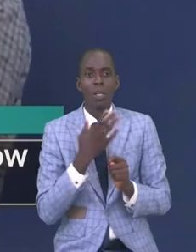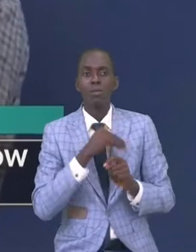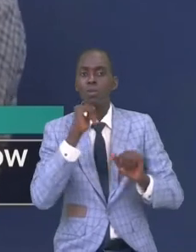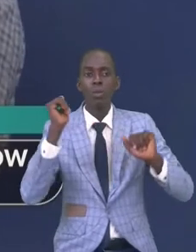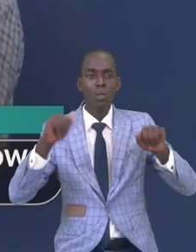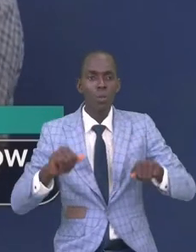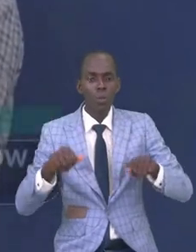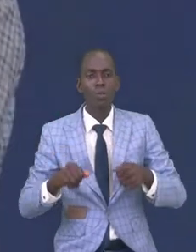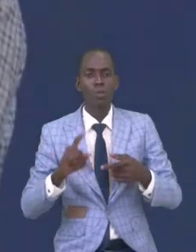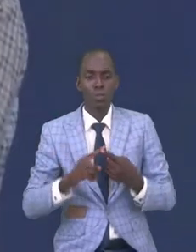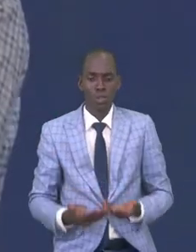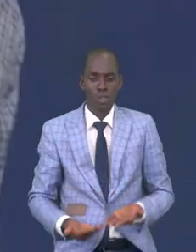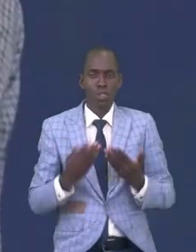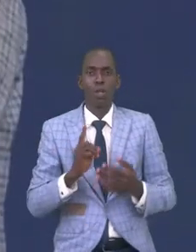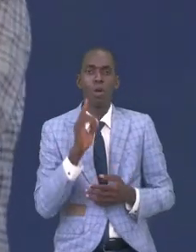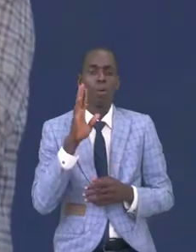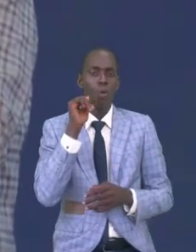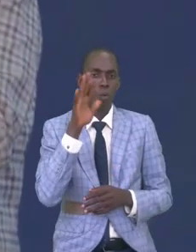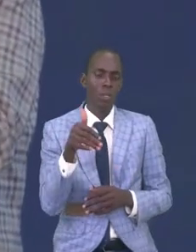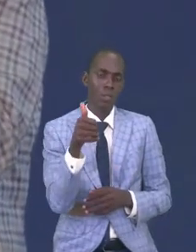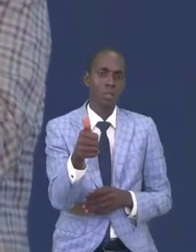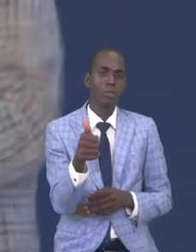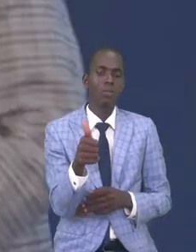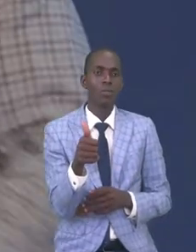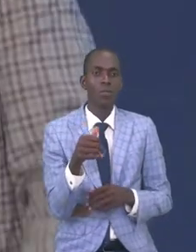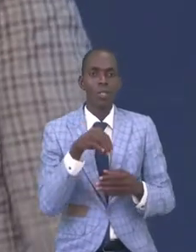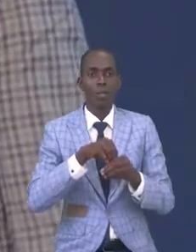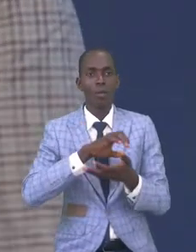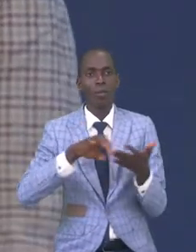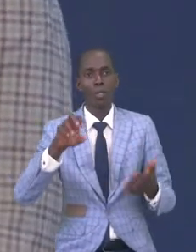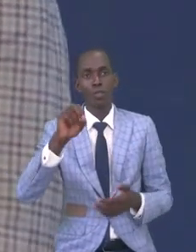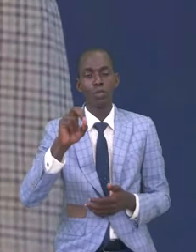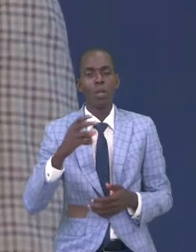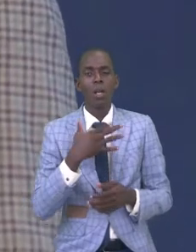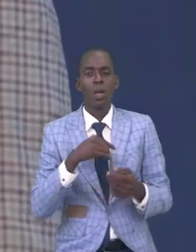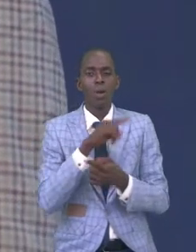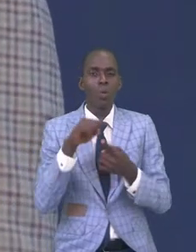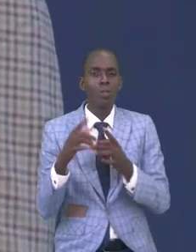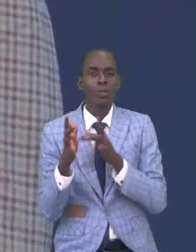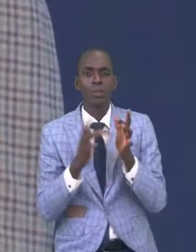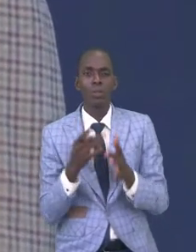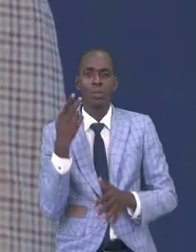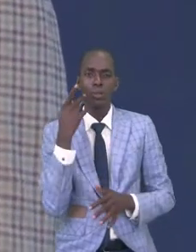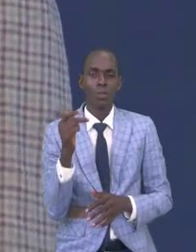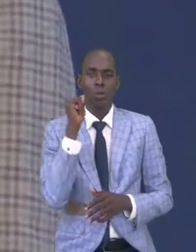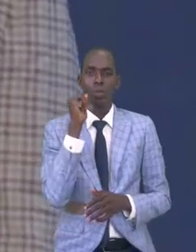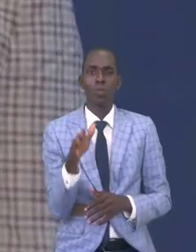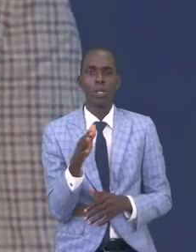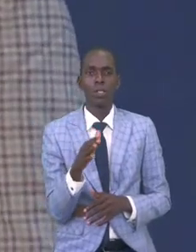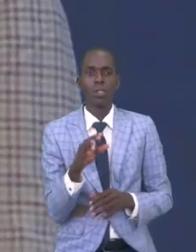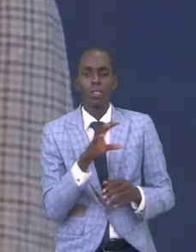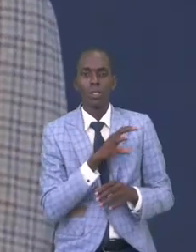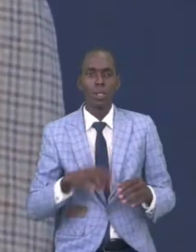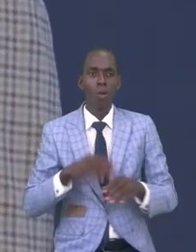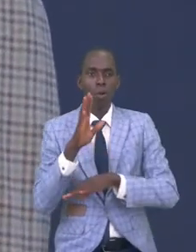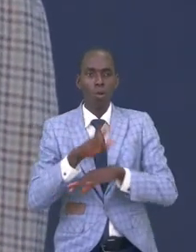up herself. Verse 12, and when Jesus saw her, he called